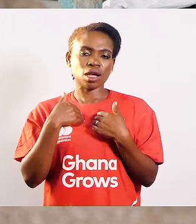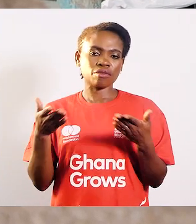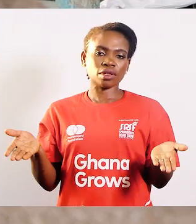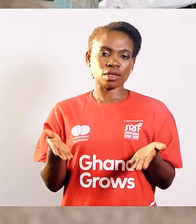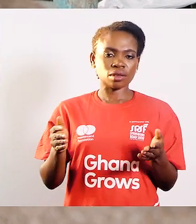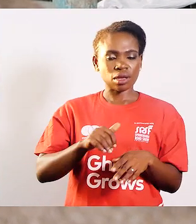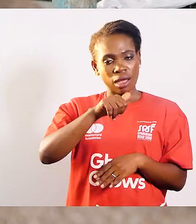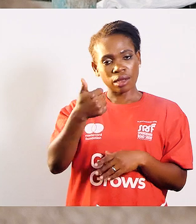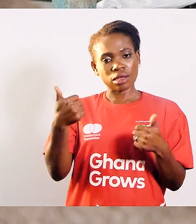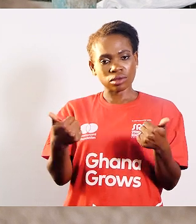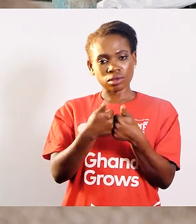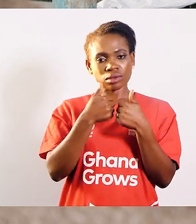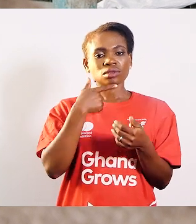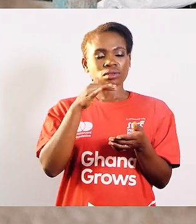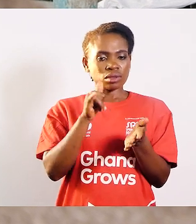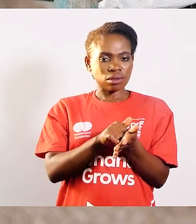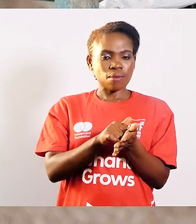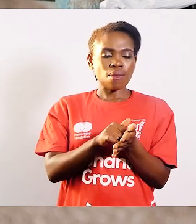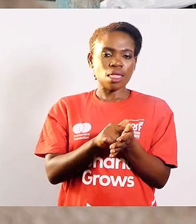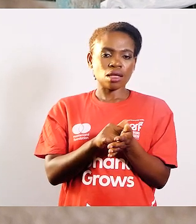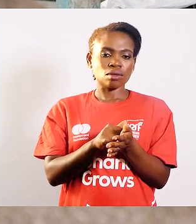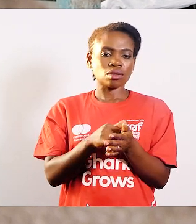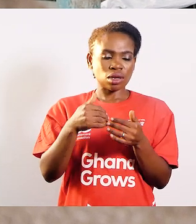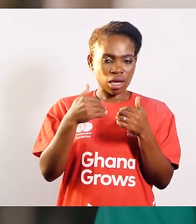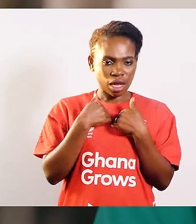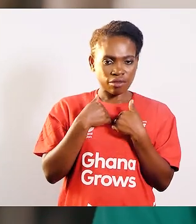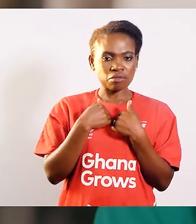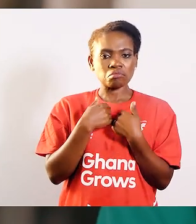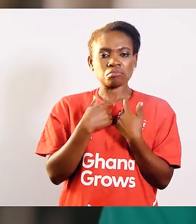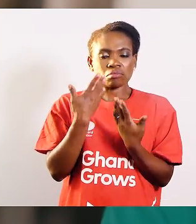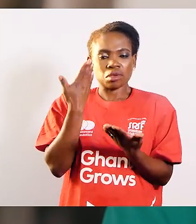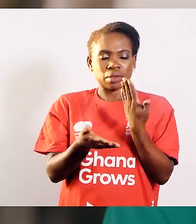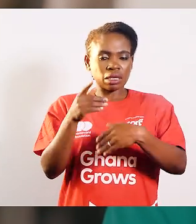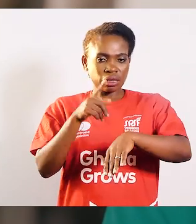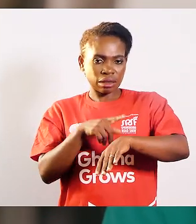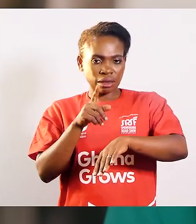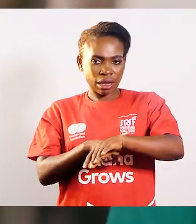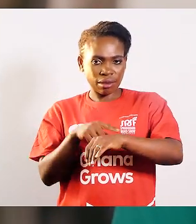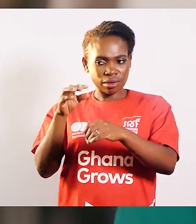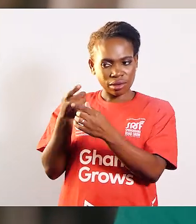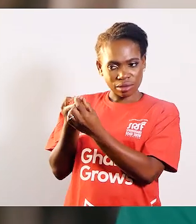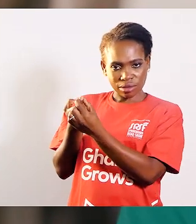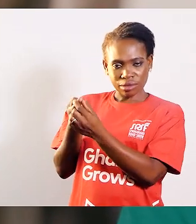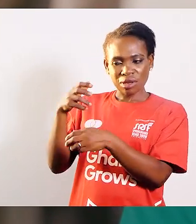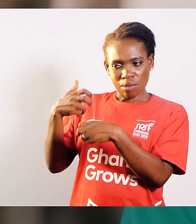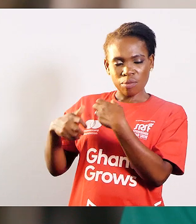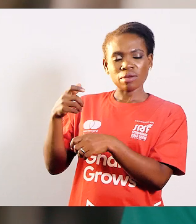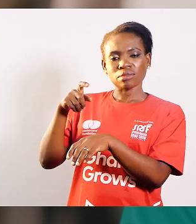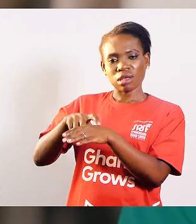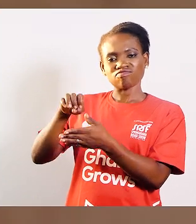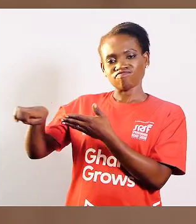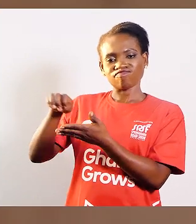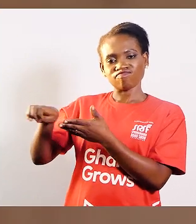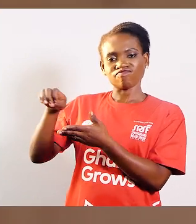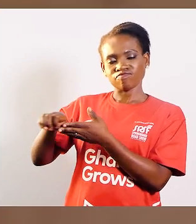I told you. Definitely you will get it, but maybe on time. You don't get it on time. Of course, that will delay your production as well. Delay your production